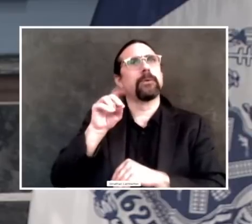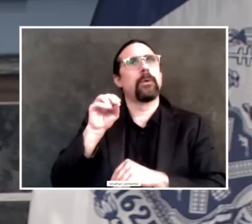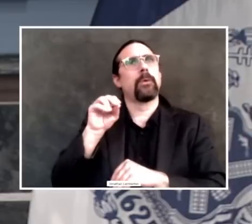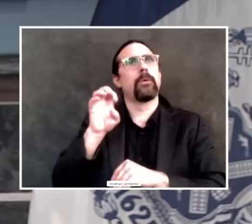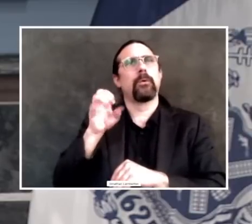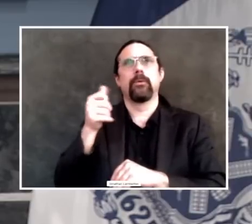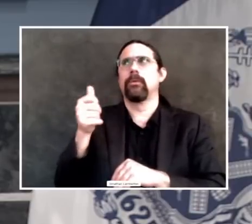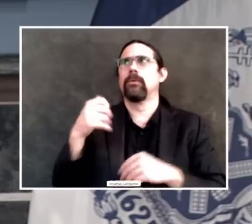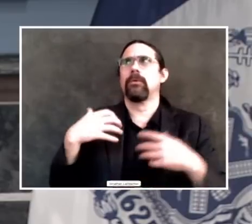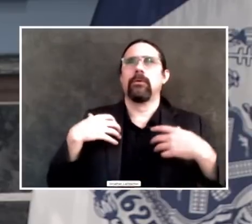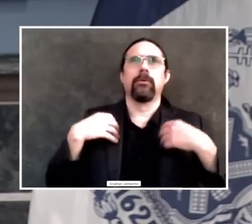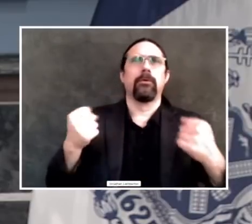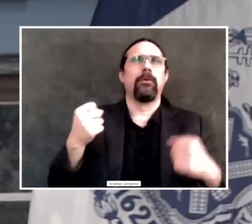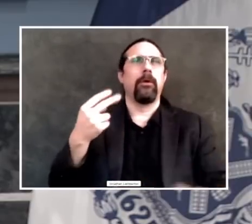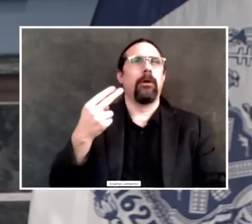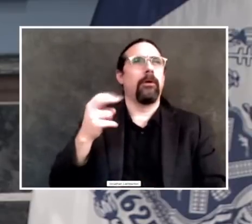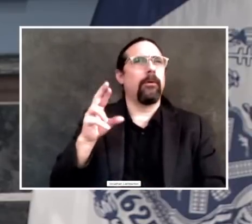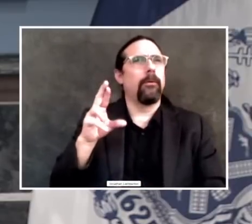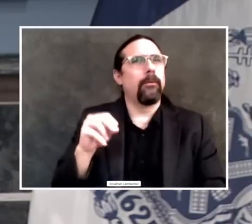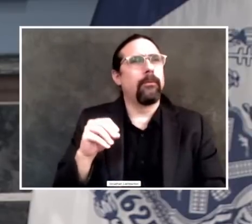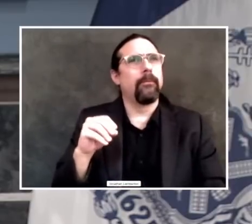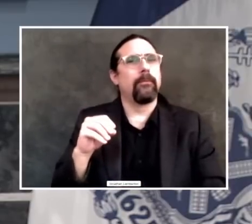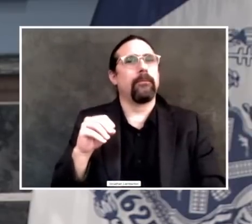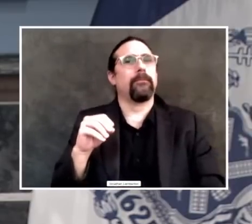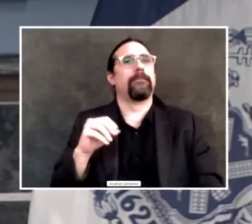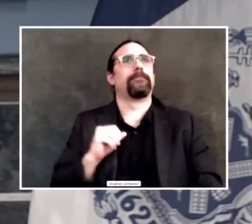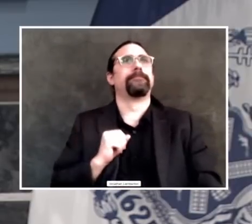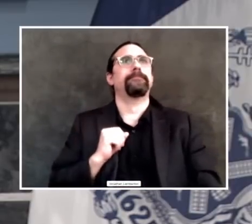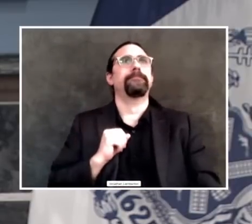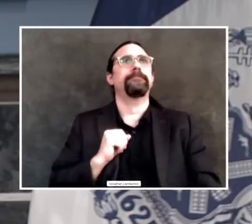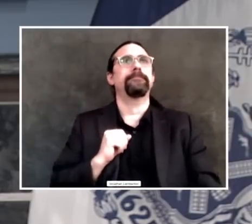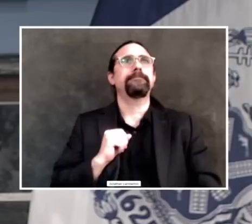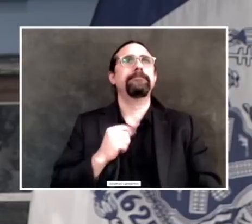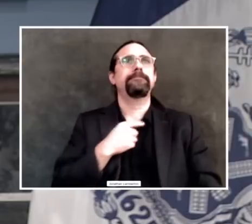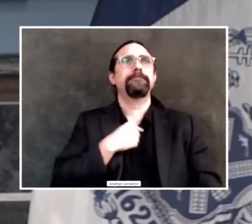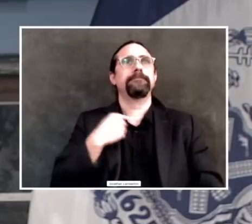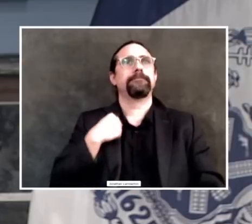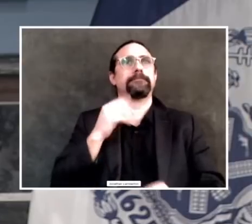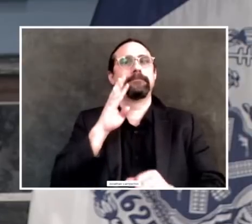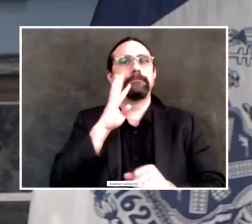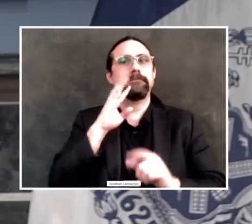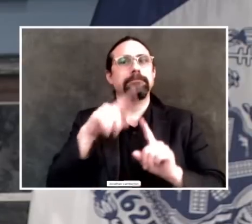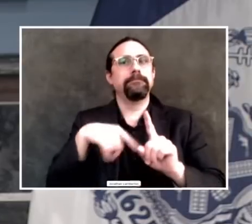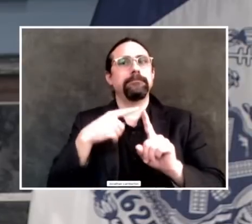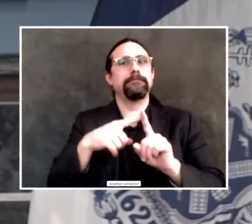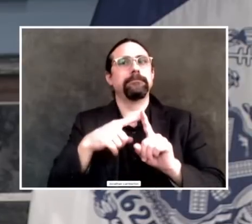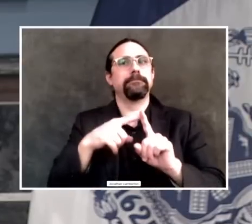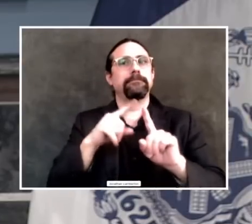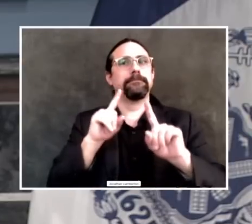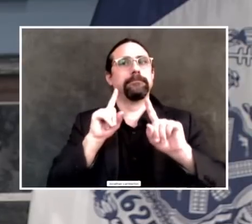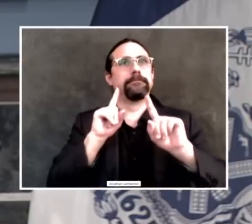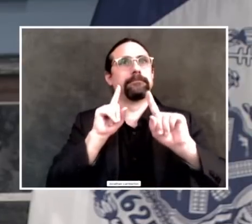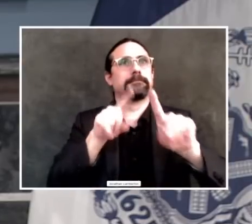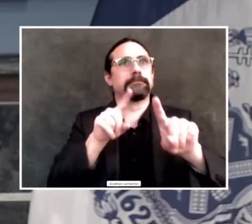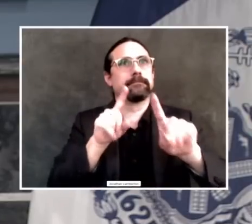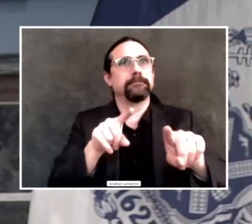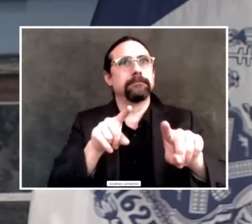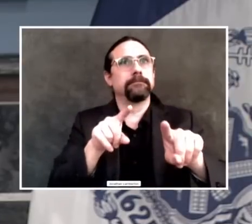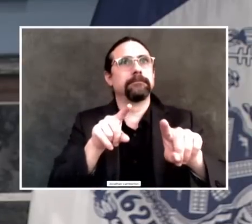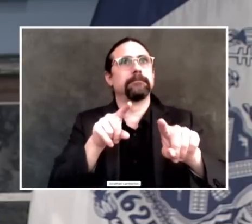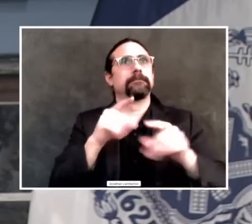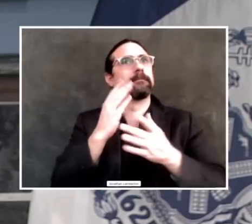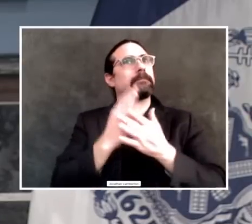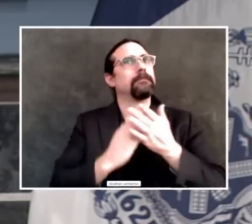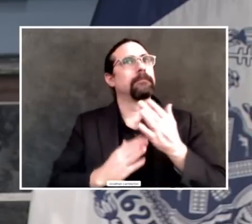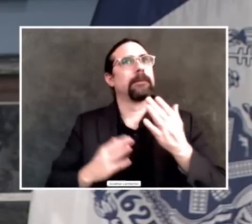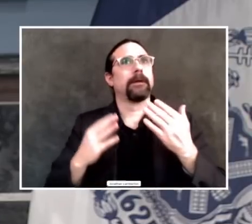know a lot of kids still don't have the devices, and that's been an ongoing effort. We know a lot of kids aren't logging on as much as we want them to, and that's